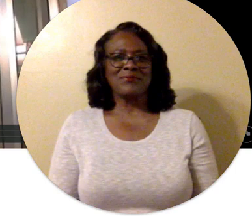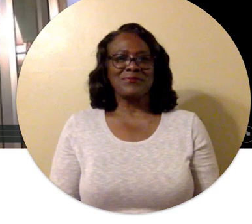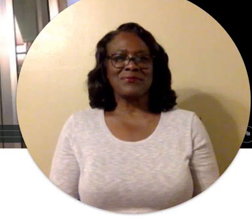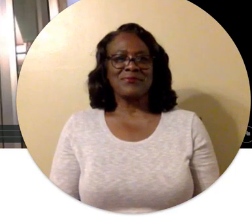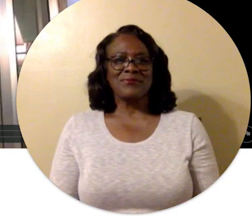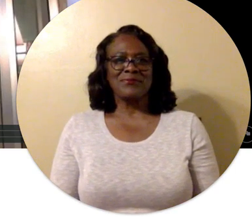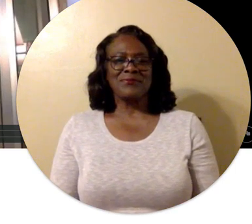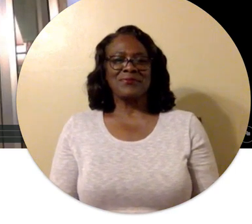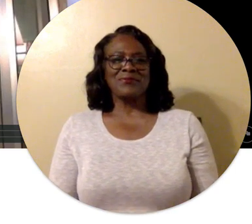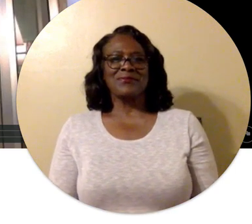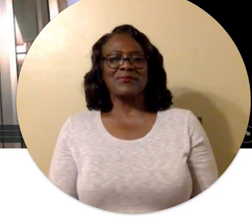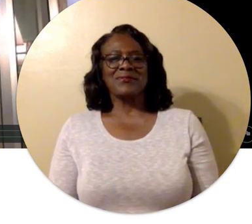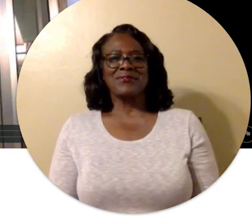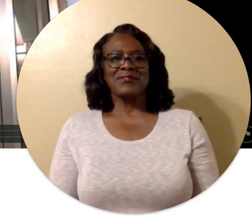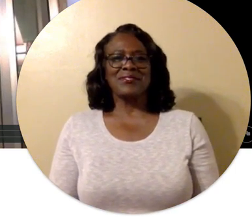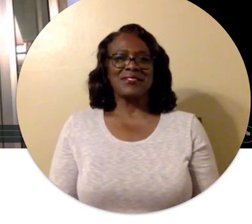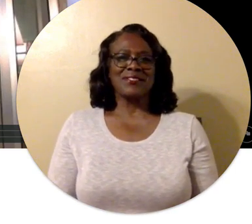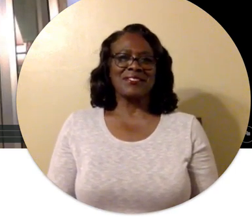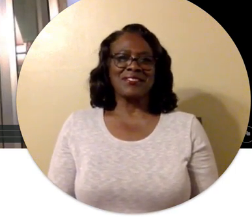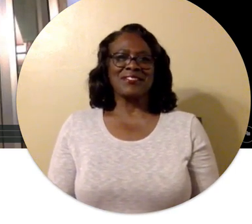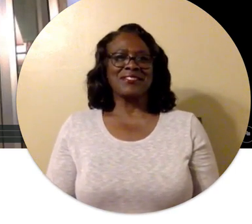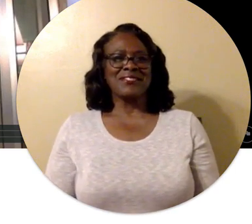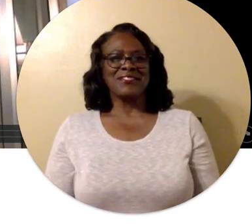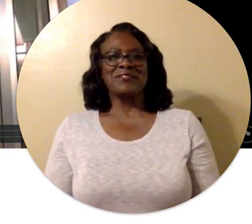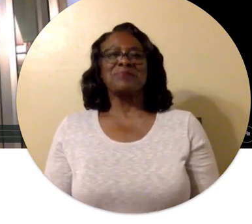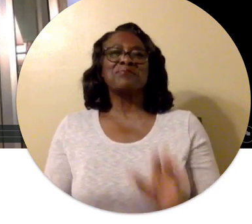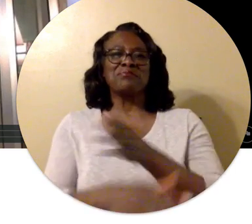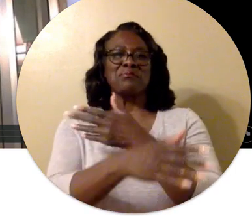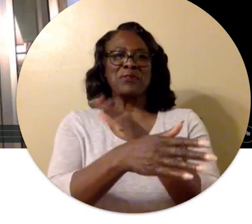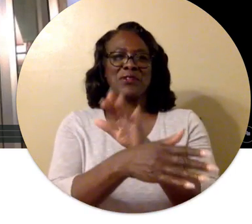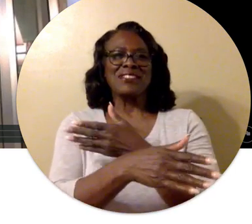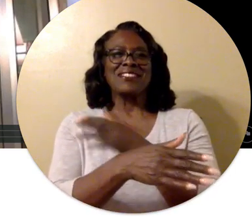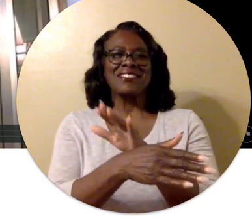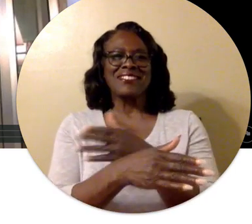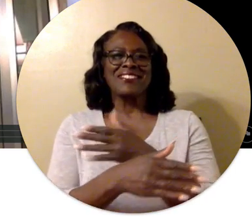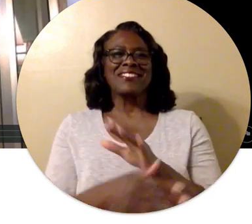stressed. Got the sunshine on my Sunday